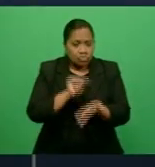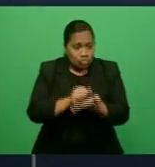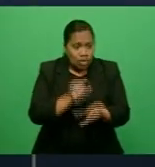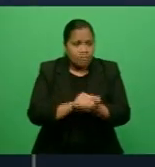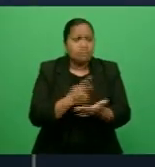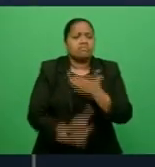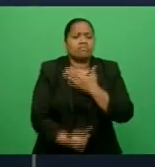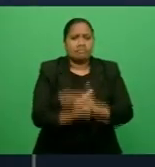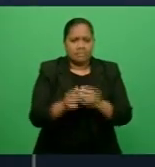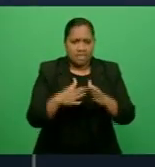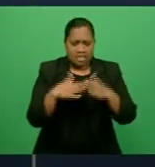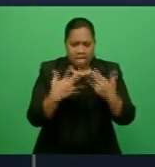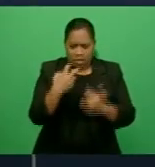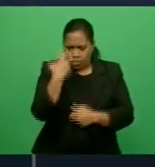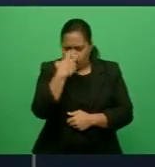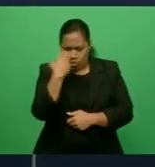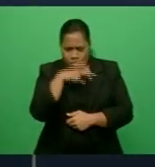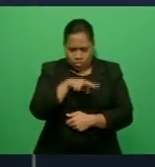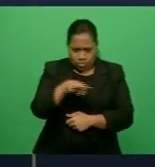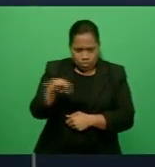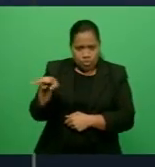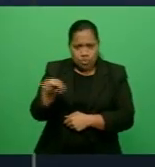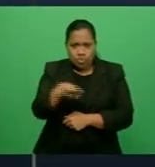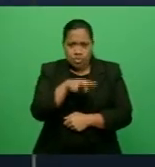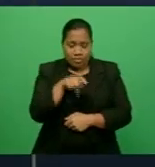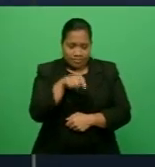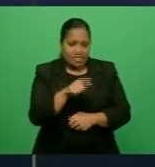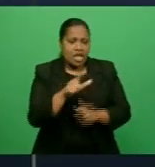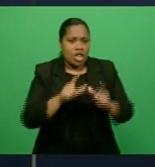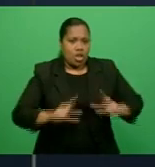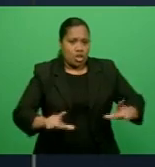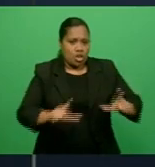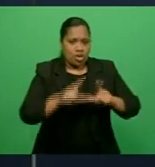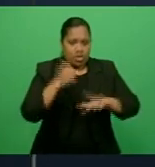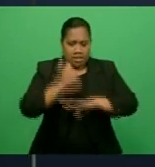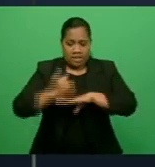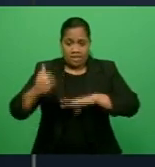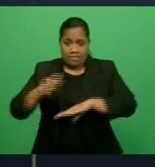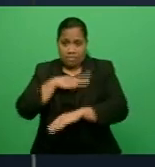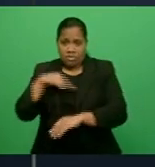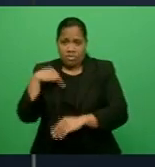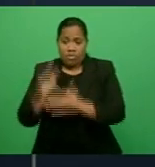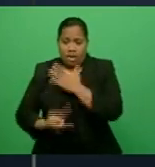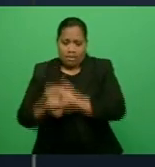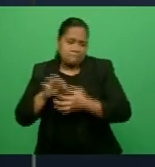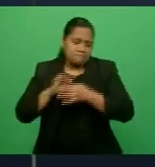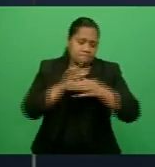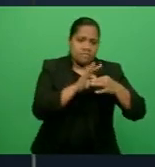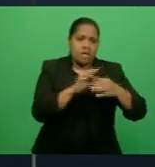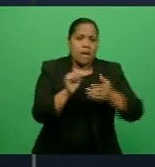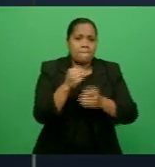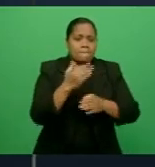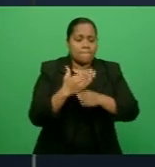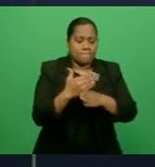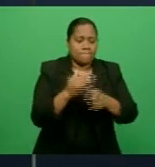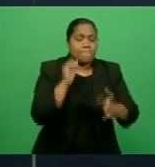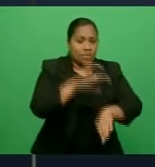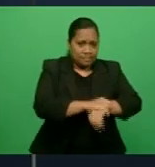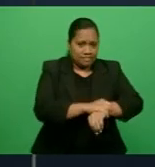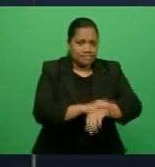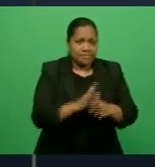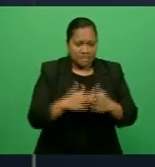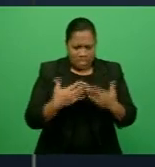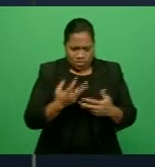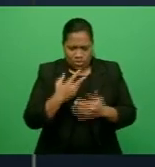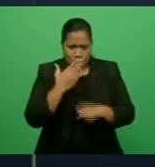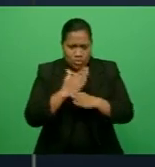peddling points, and this has prompted the local government ministry to engage with police. Minister Pramila Kumar says while working on improving markets